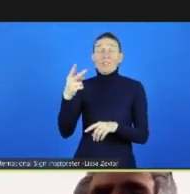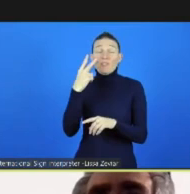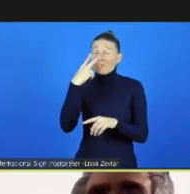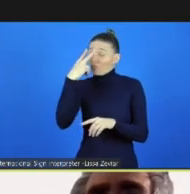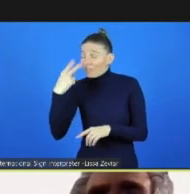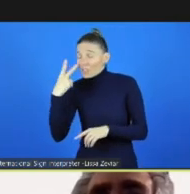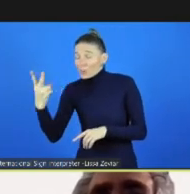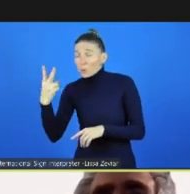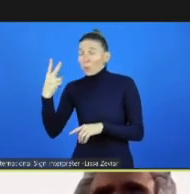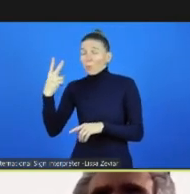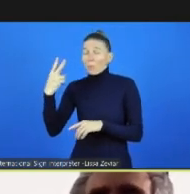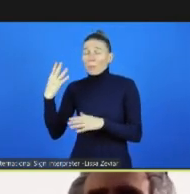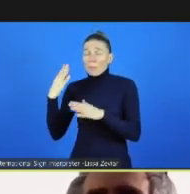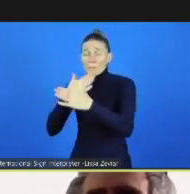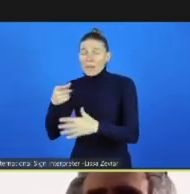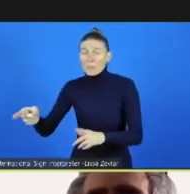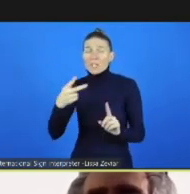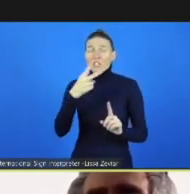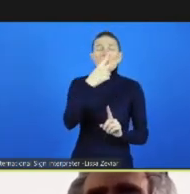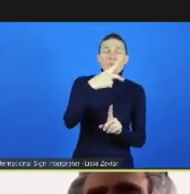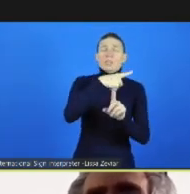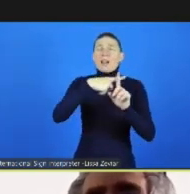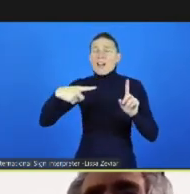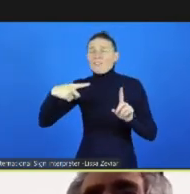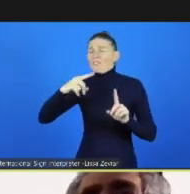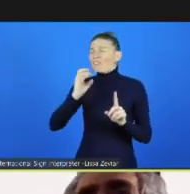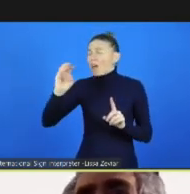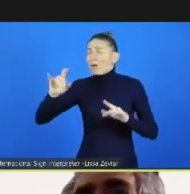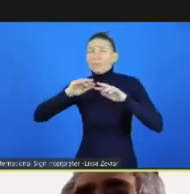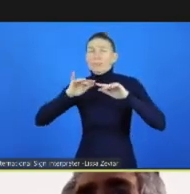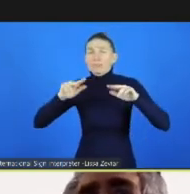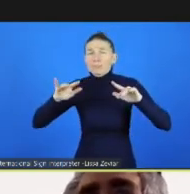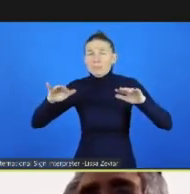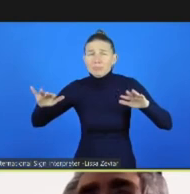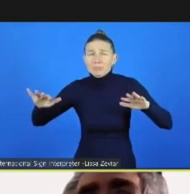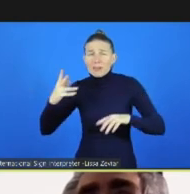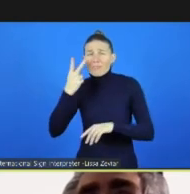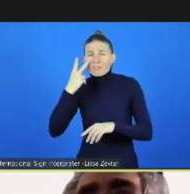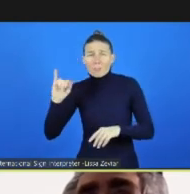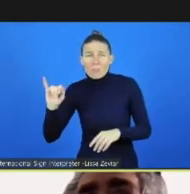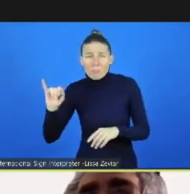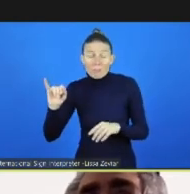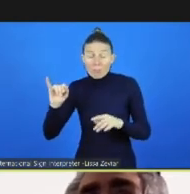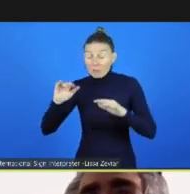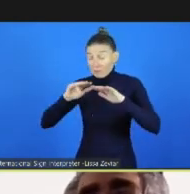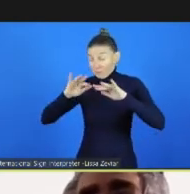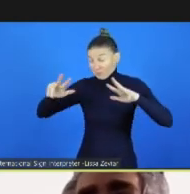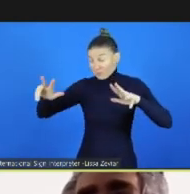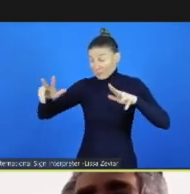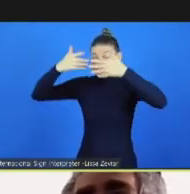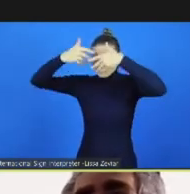of 2,500 different types of visual impairment that can be diagnosed. And then even within that, lots of